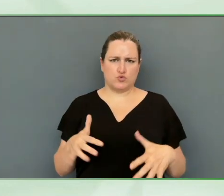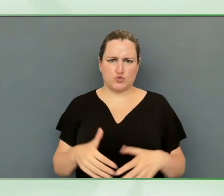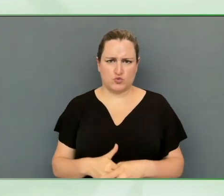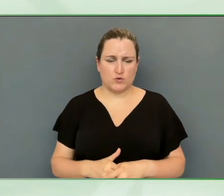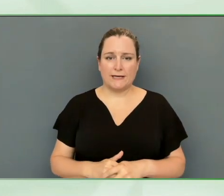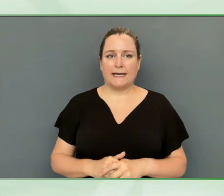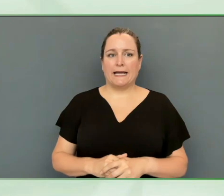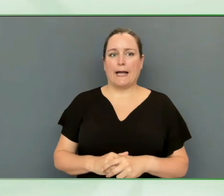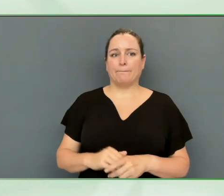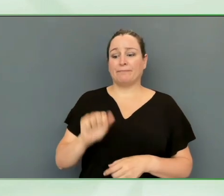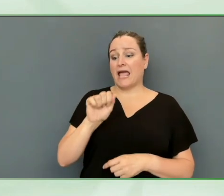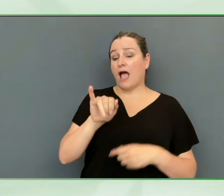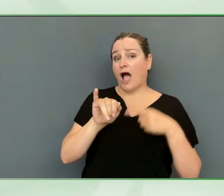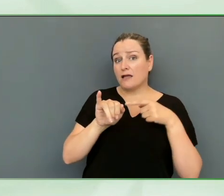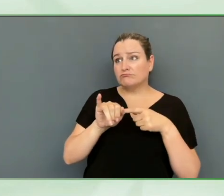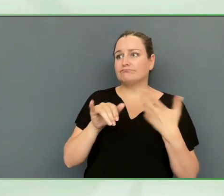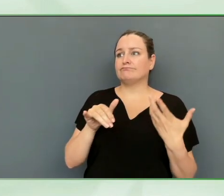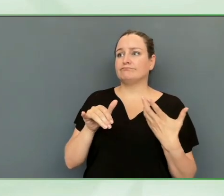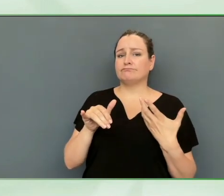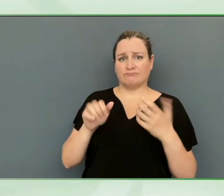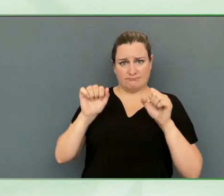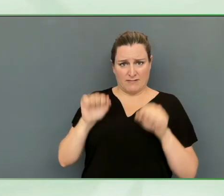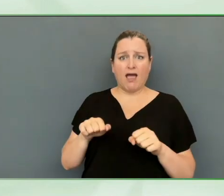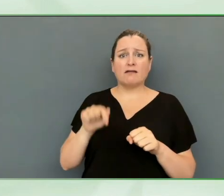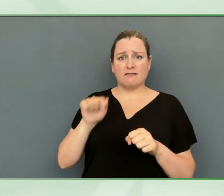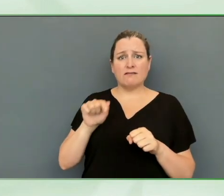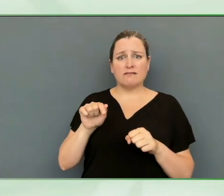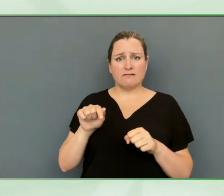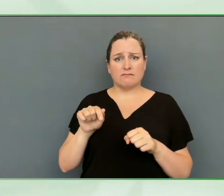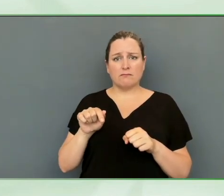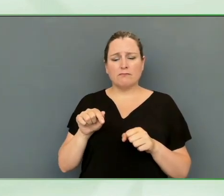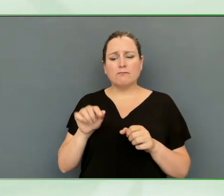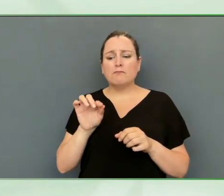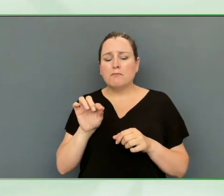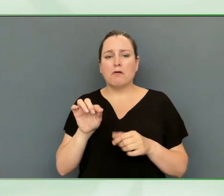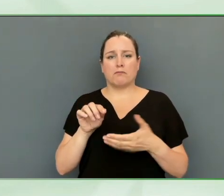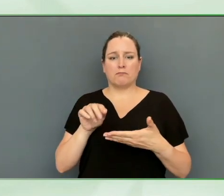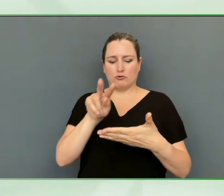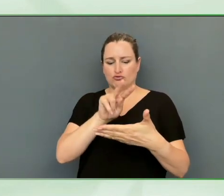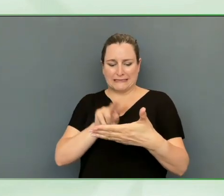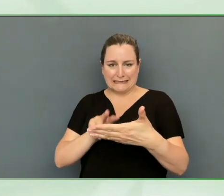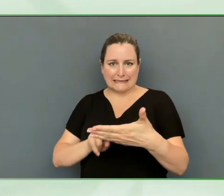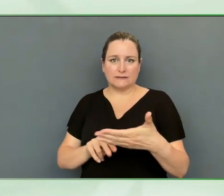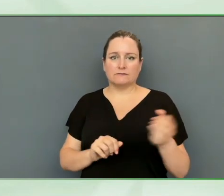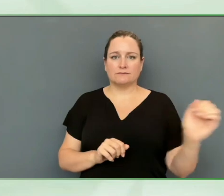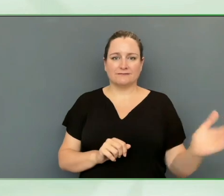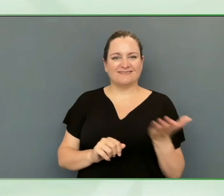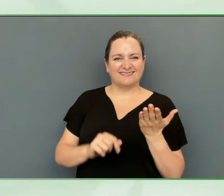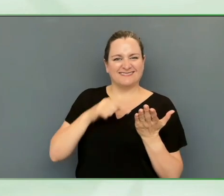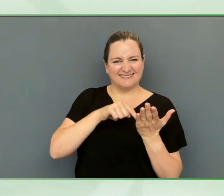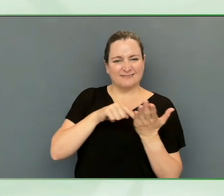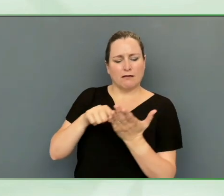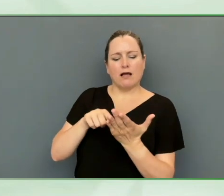AI tools can be used in the recruitment side of weeding out applications. There is a lot of